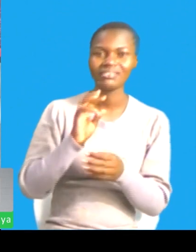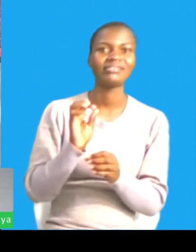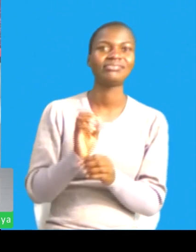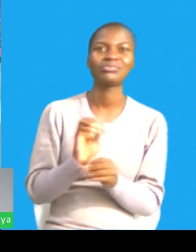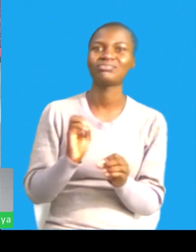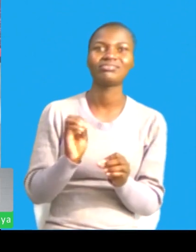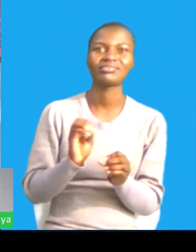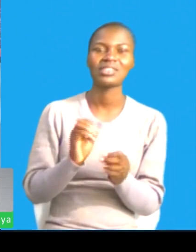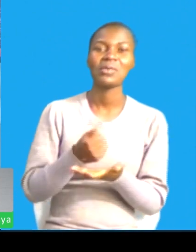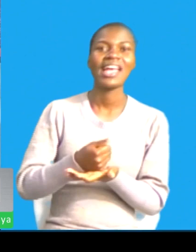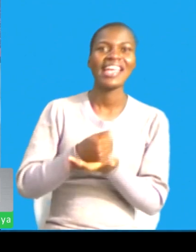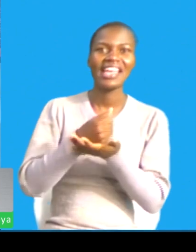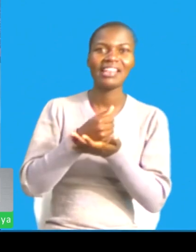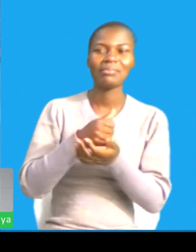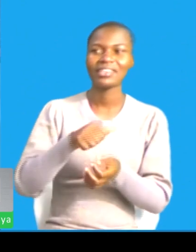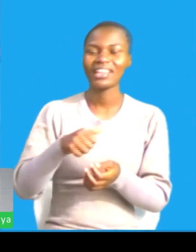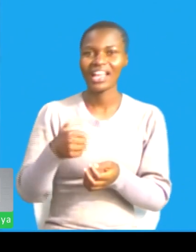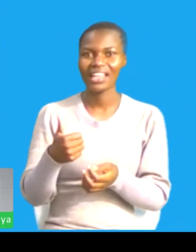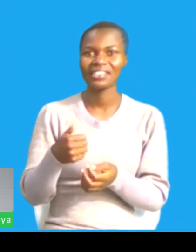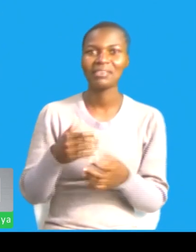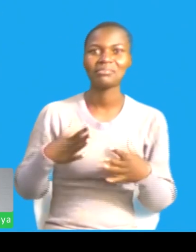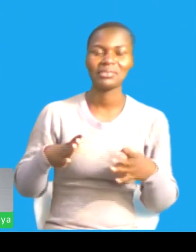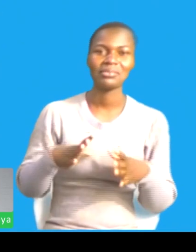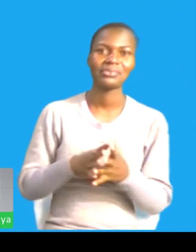Si tulikuwa tunasaidia other logistics.